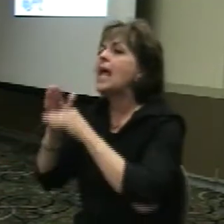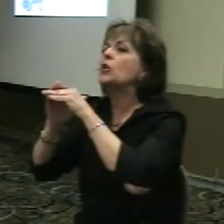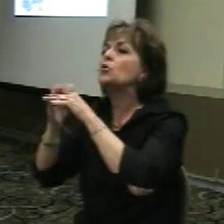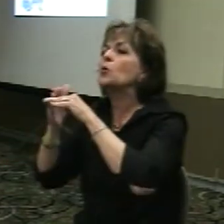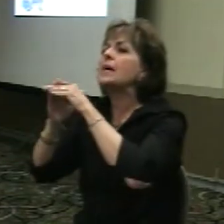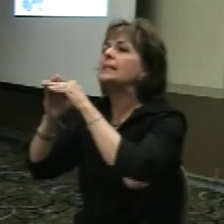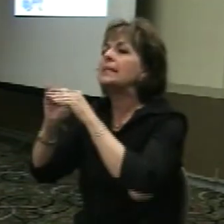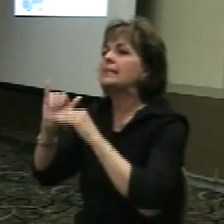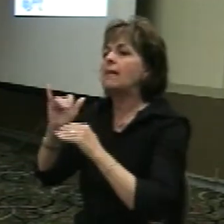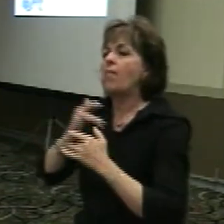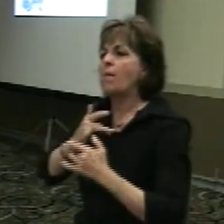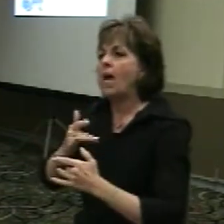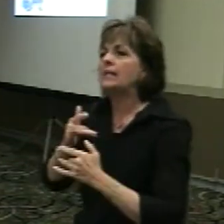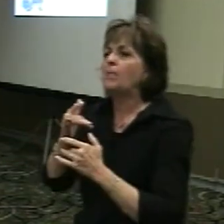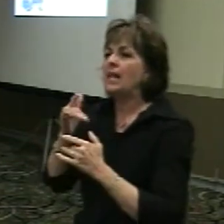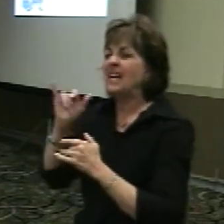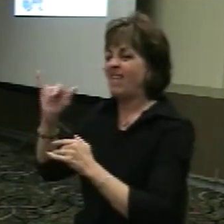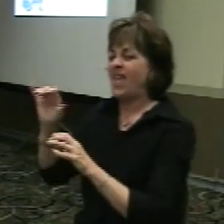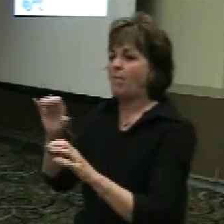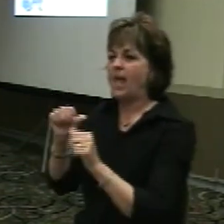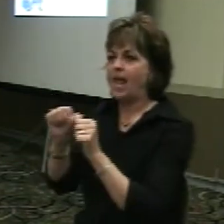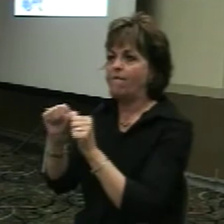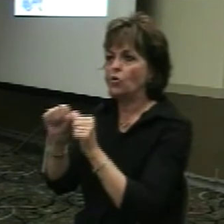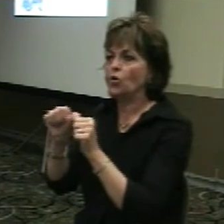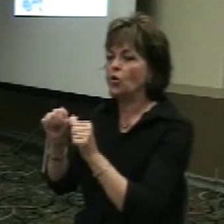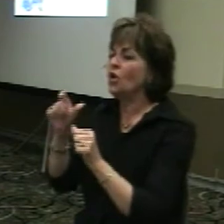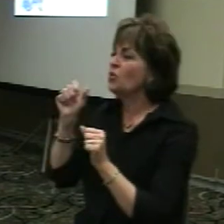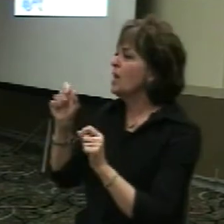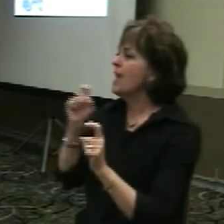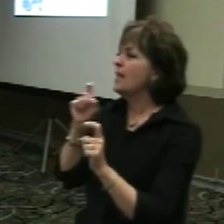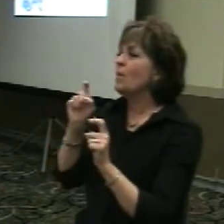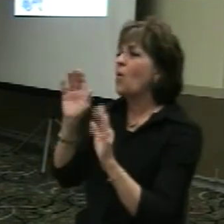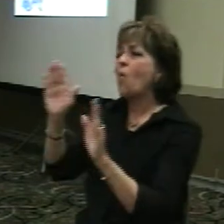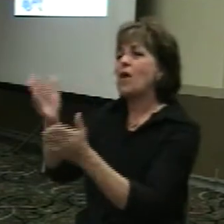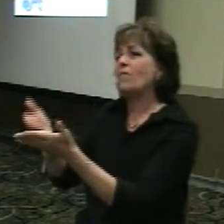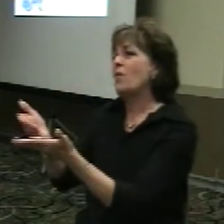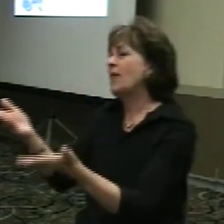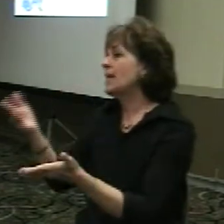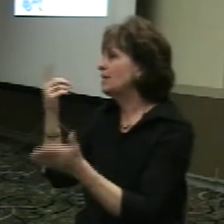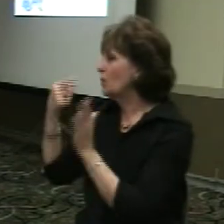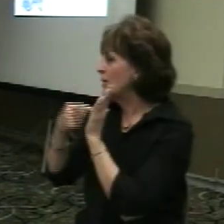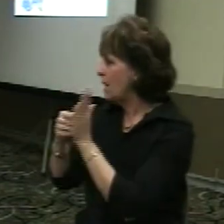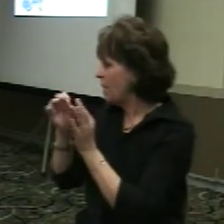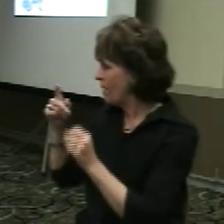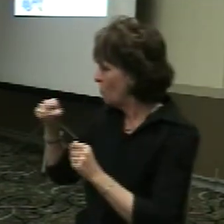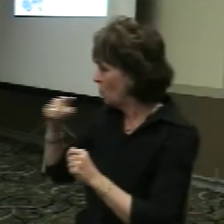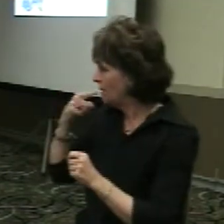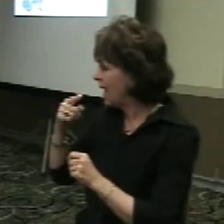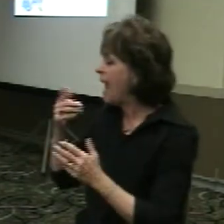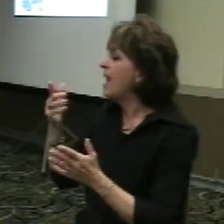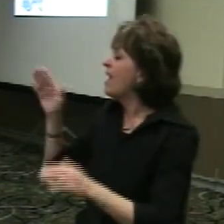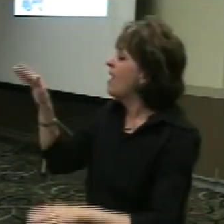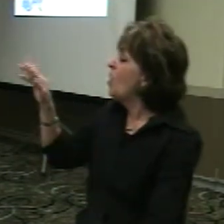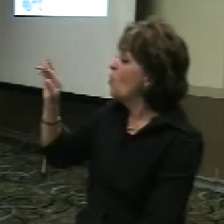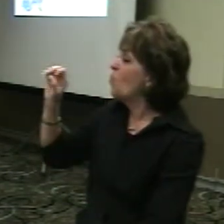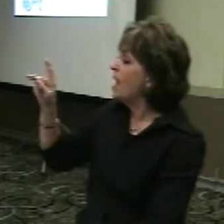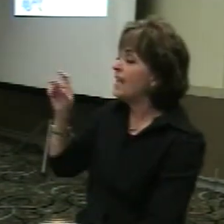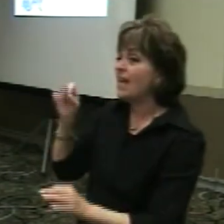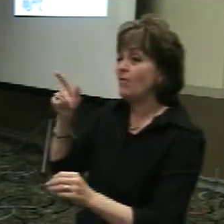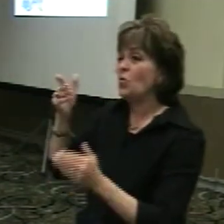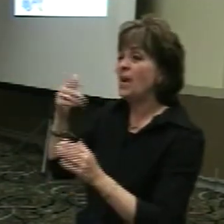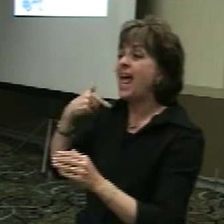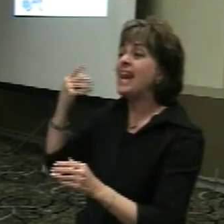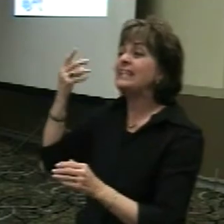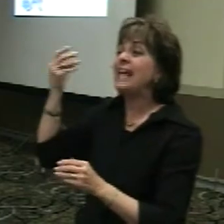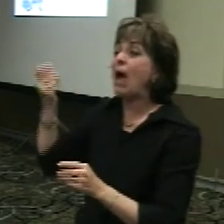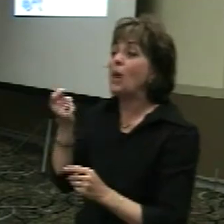Increases the future probability of the behavior. All right? You can give me all kinds of wonderful things. So for example, if you guys said, you know what, Rick, if you let us